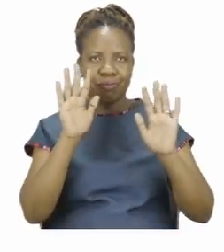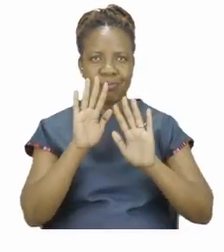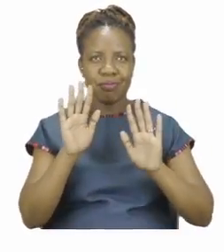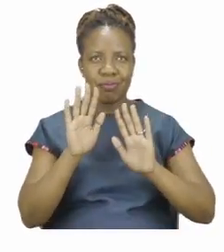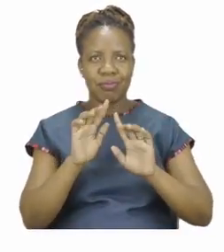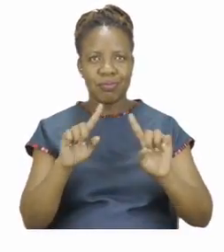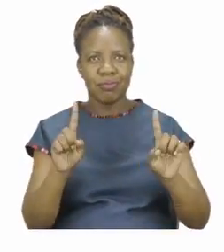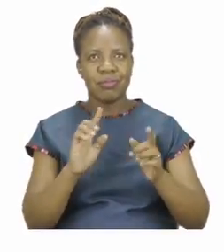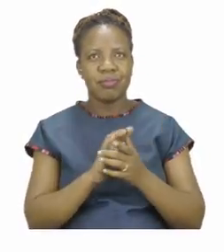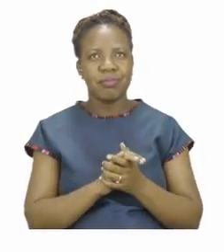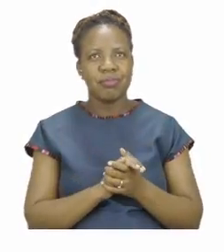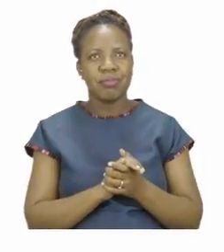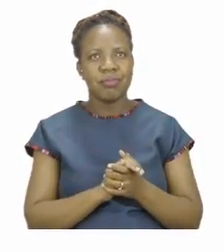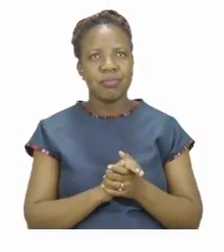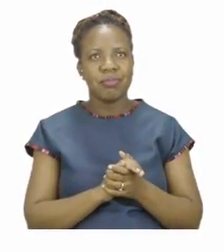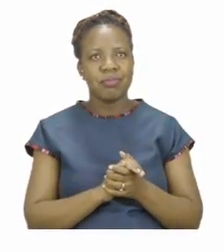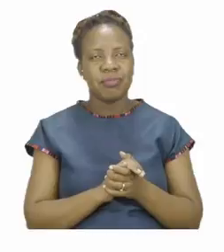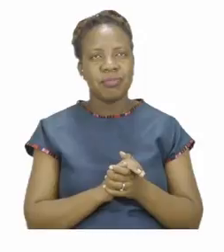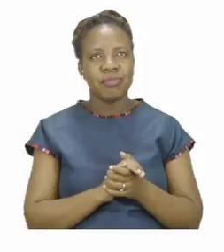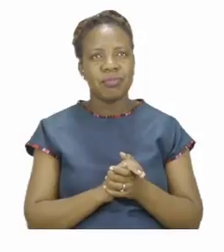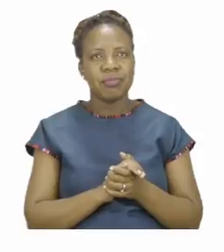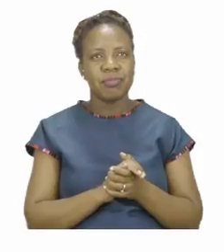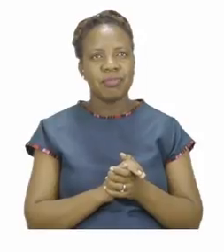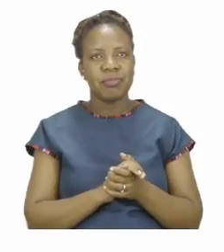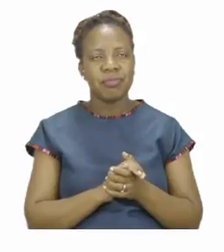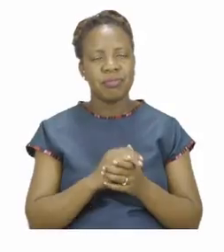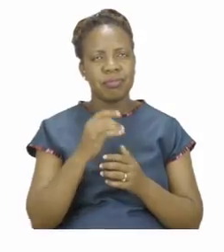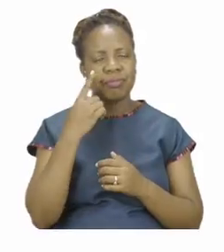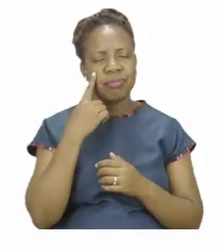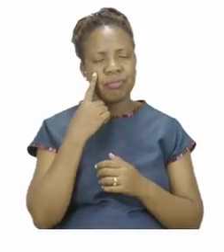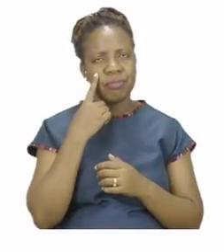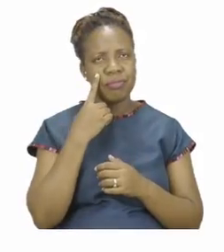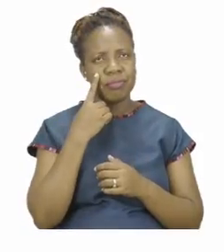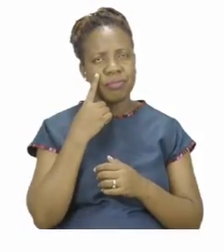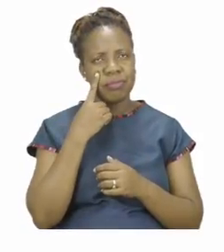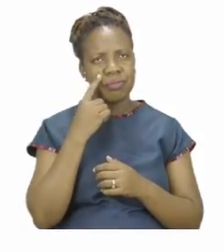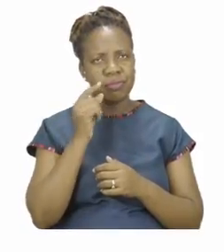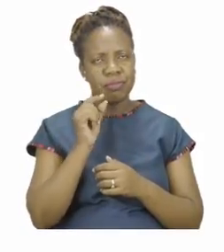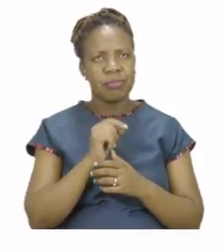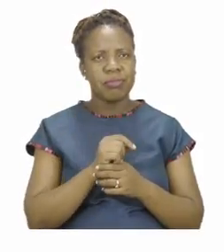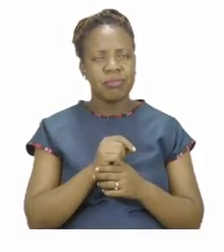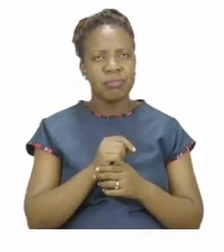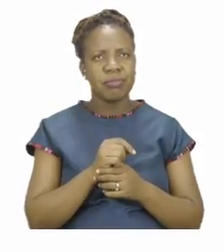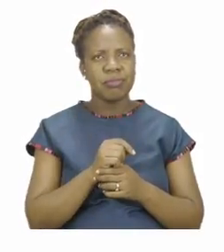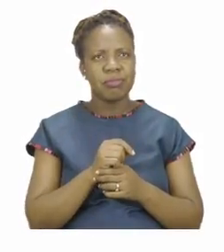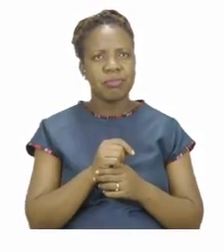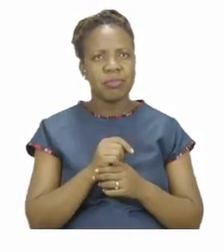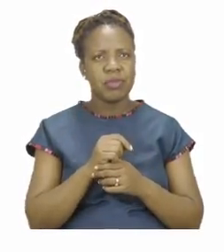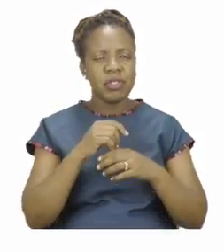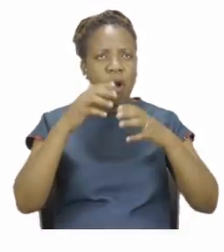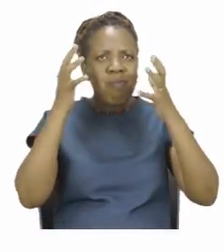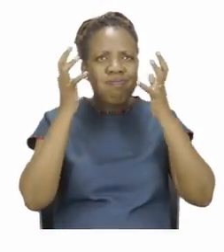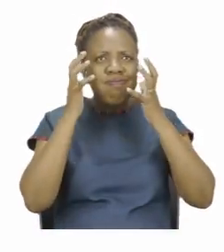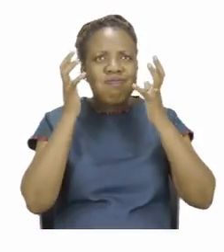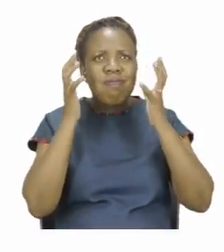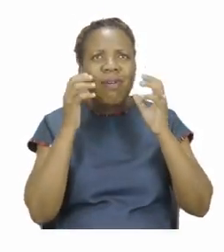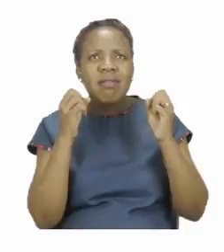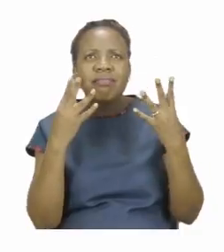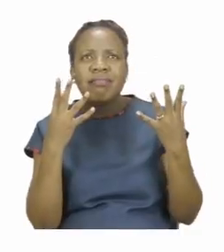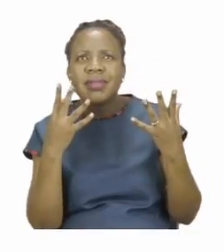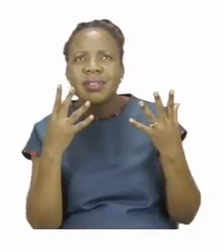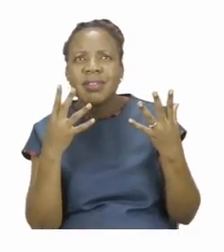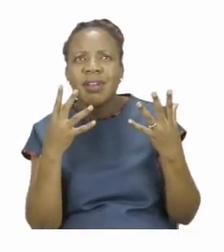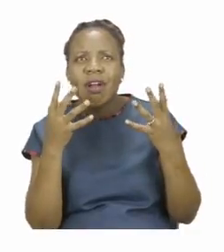park. It says, if you look at the graph, that the rhinos are how many?